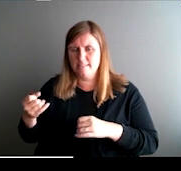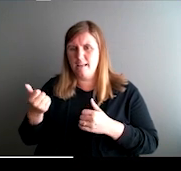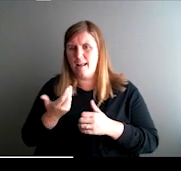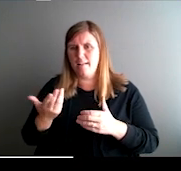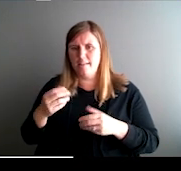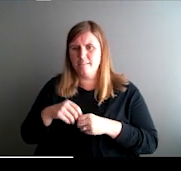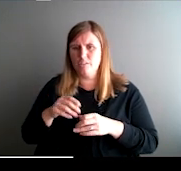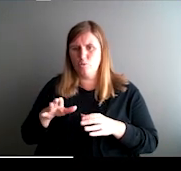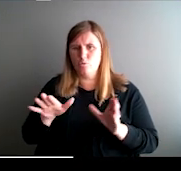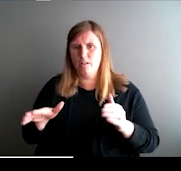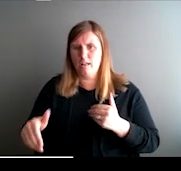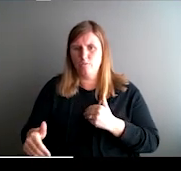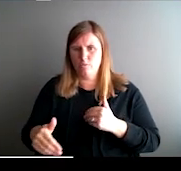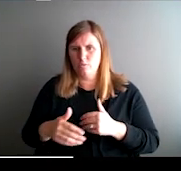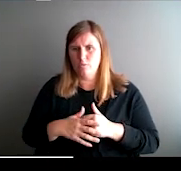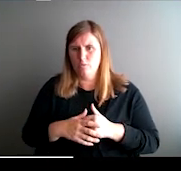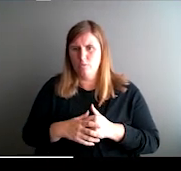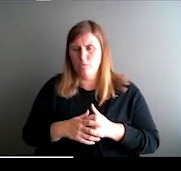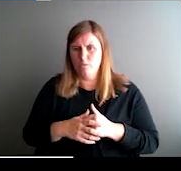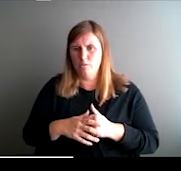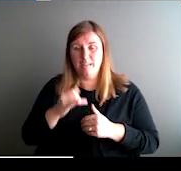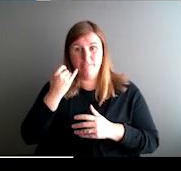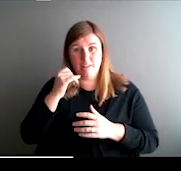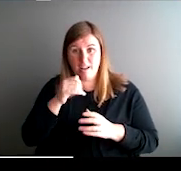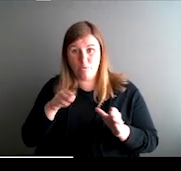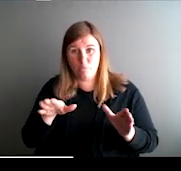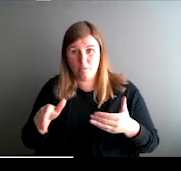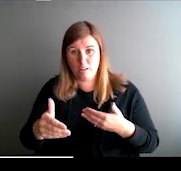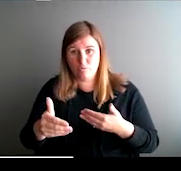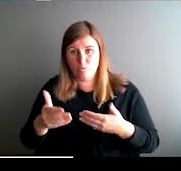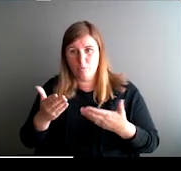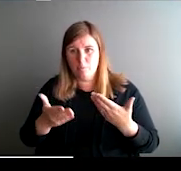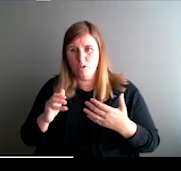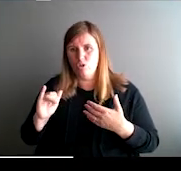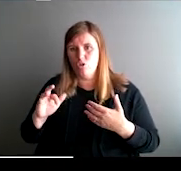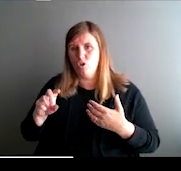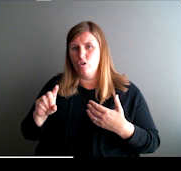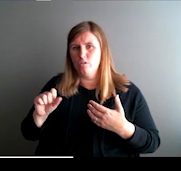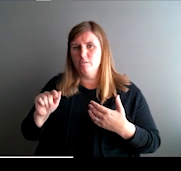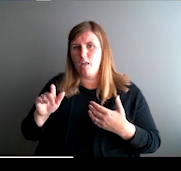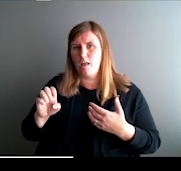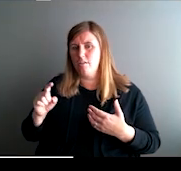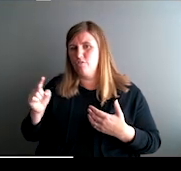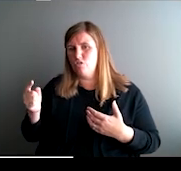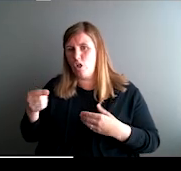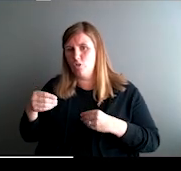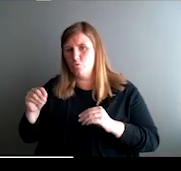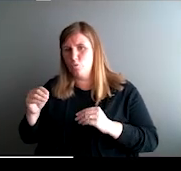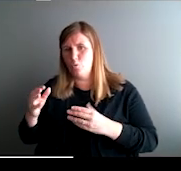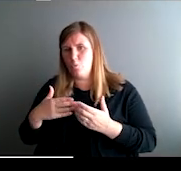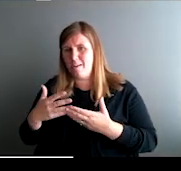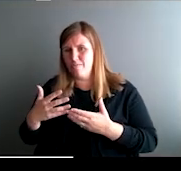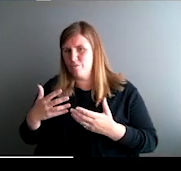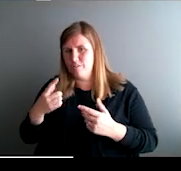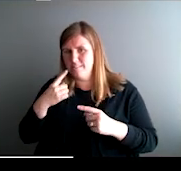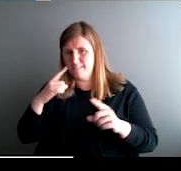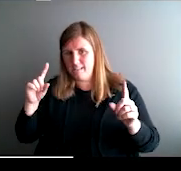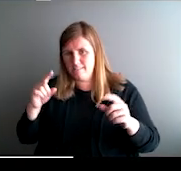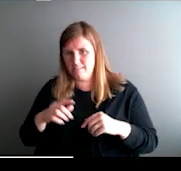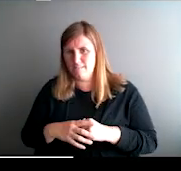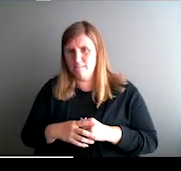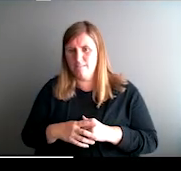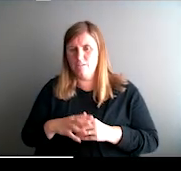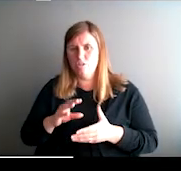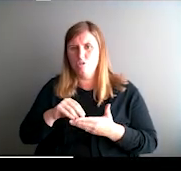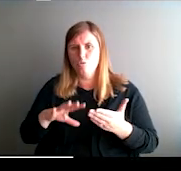in your classroom, or not, if not in your classroom, at a yard sale, dollar store, whatever it takes, that